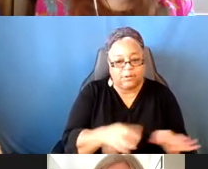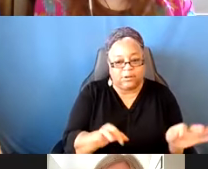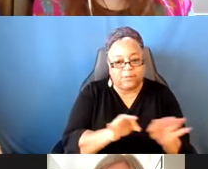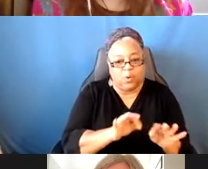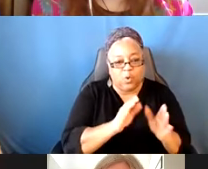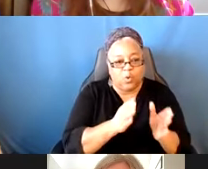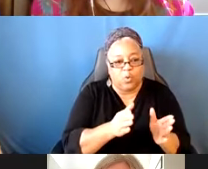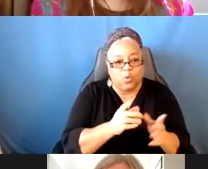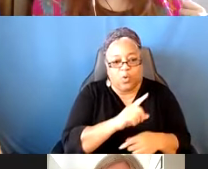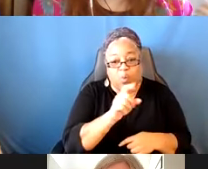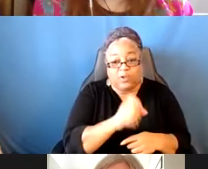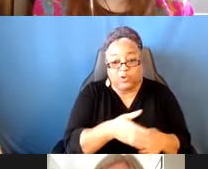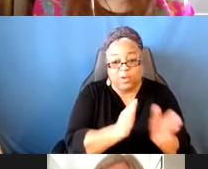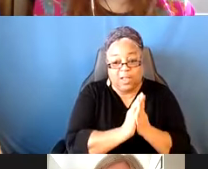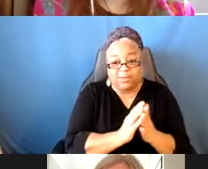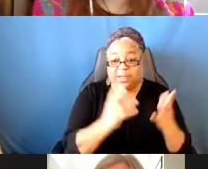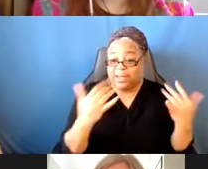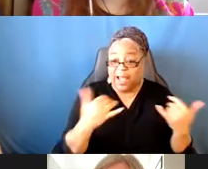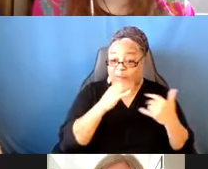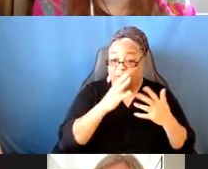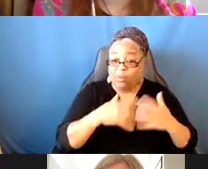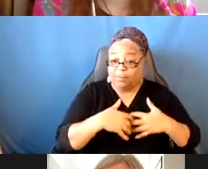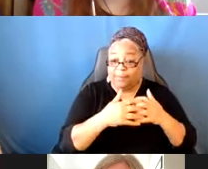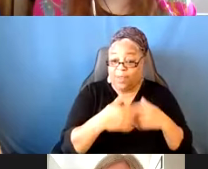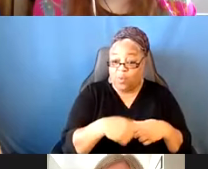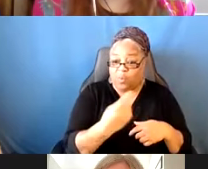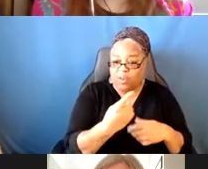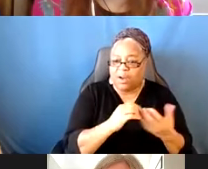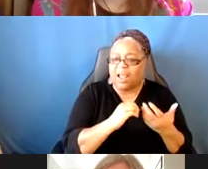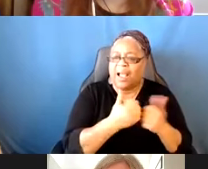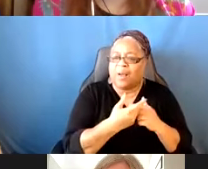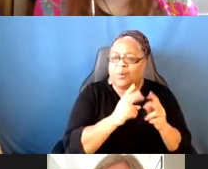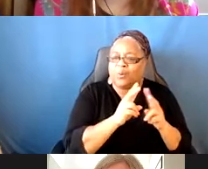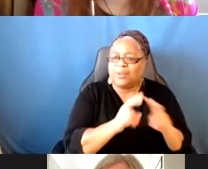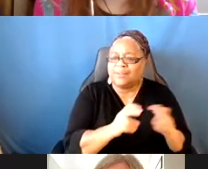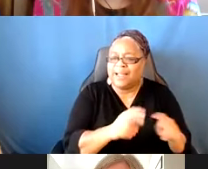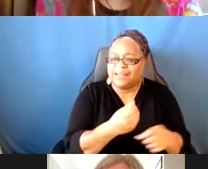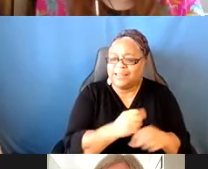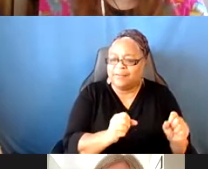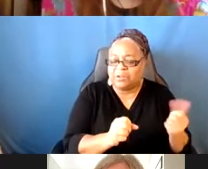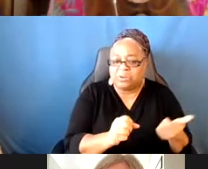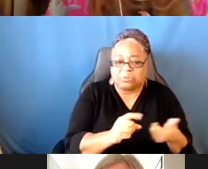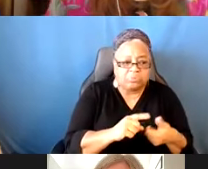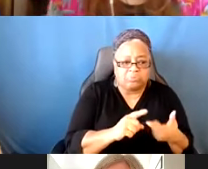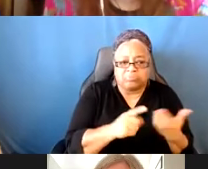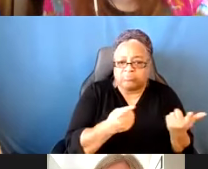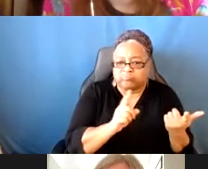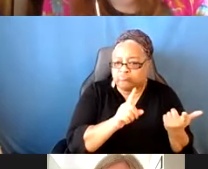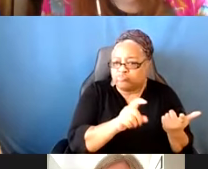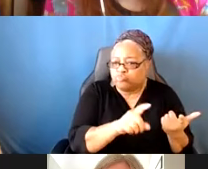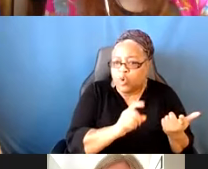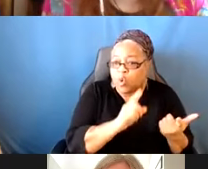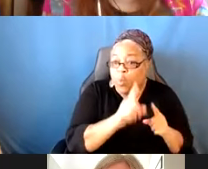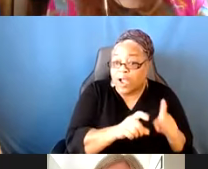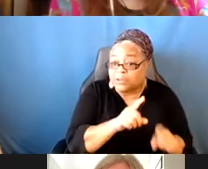And now we're going to put one together. So how do you assess somebody's safety? What questions do you ask the person? And what questions do you